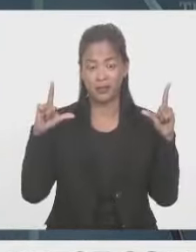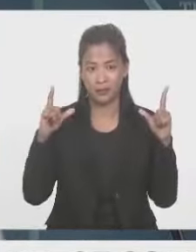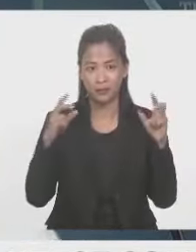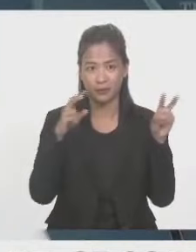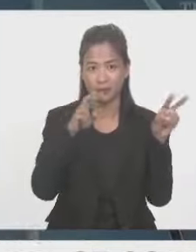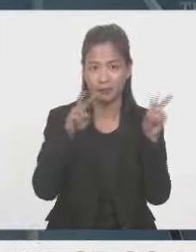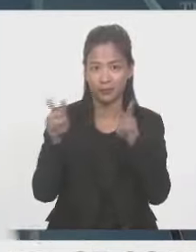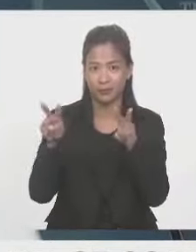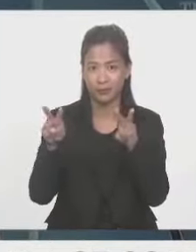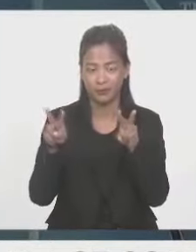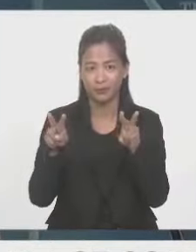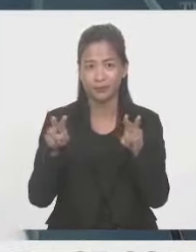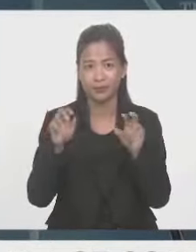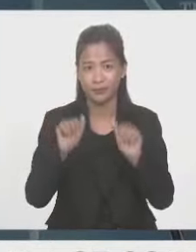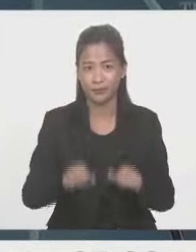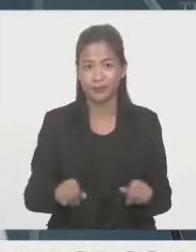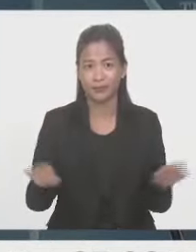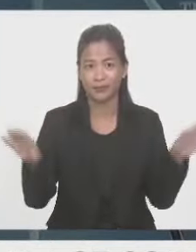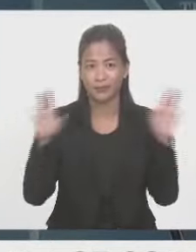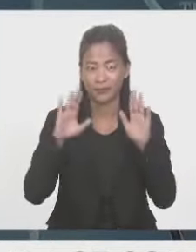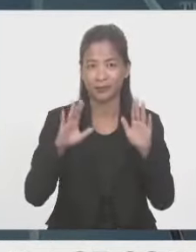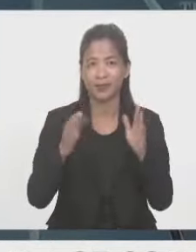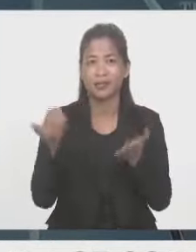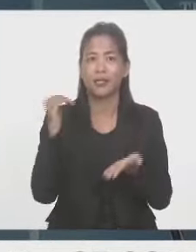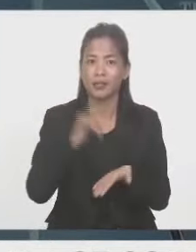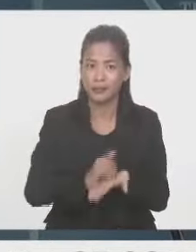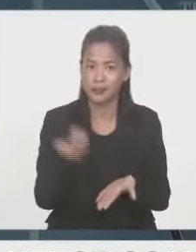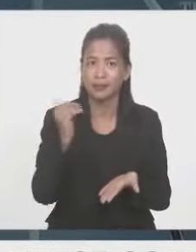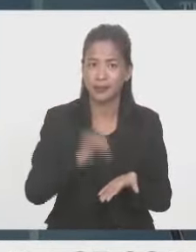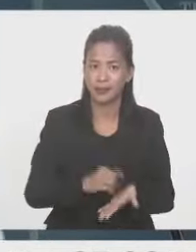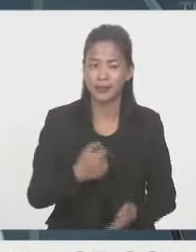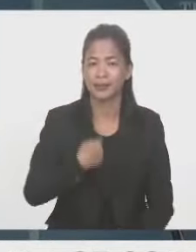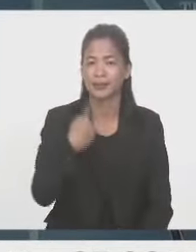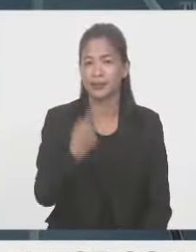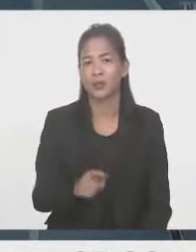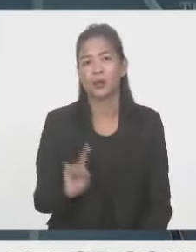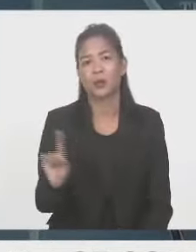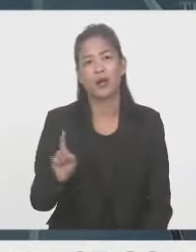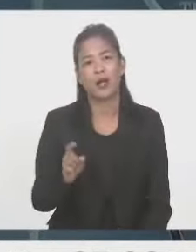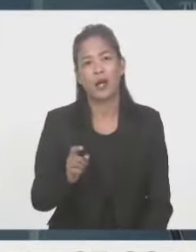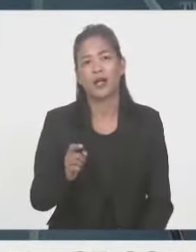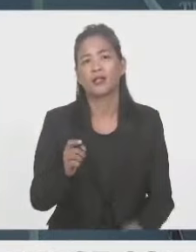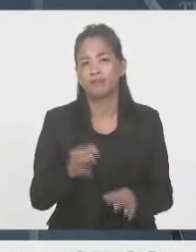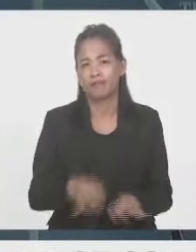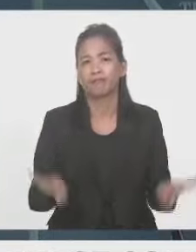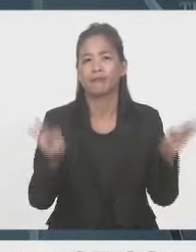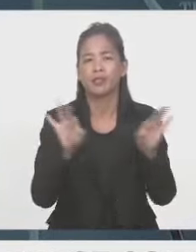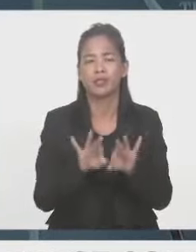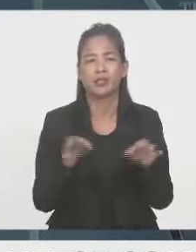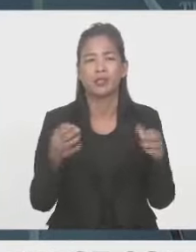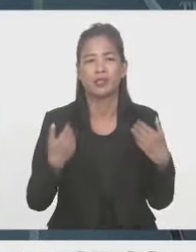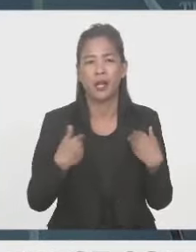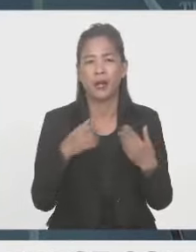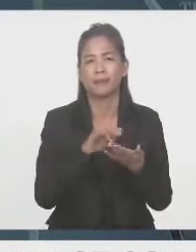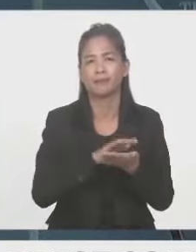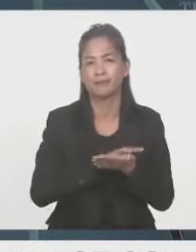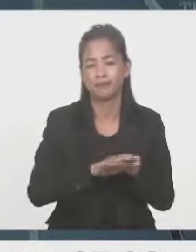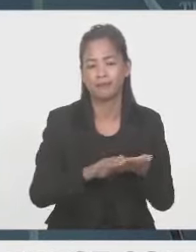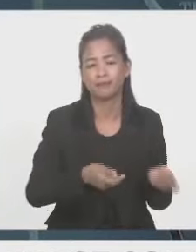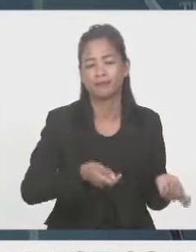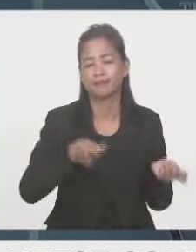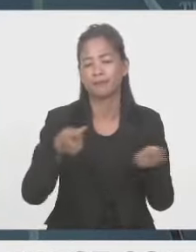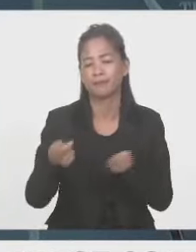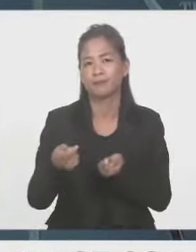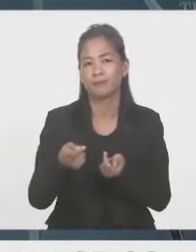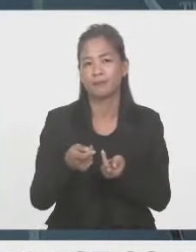and you're going to hear me continuing to say this over and over again, the importance of having a smooth transition, and importance